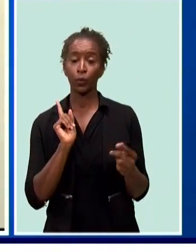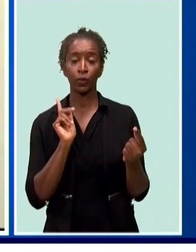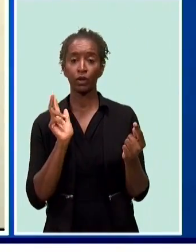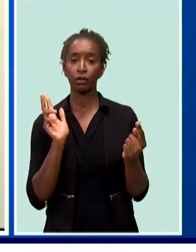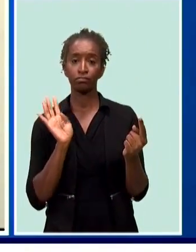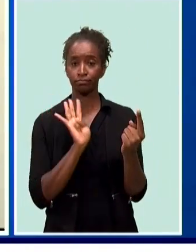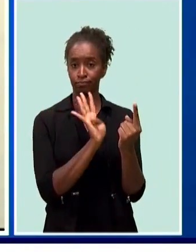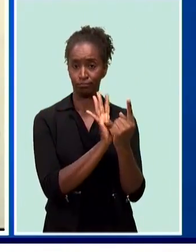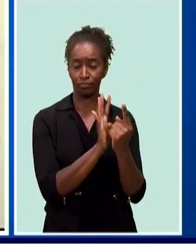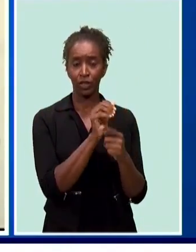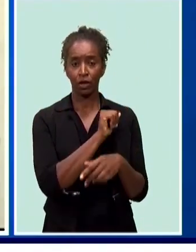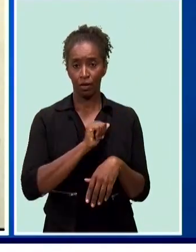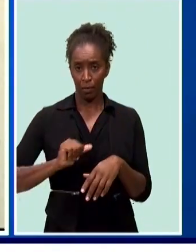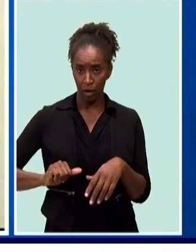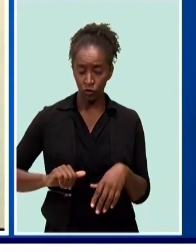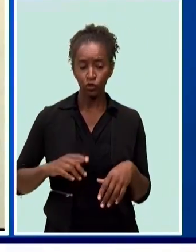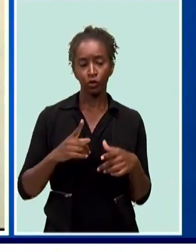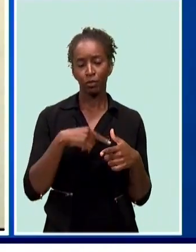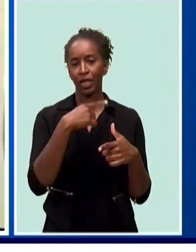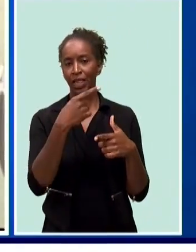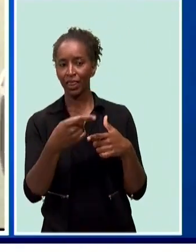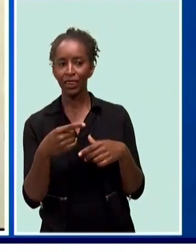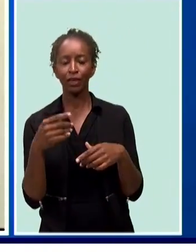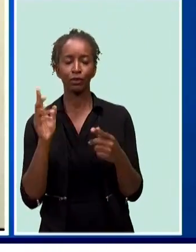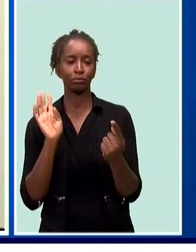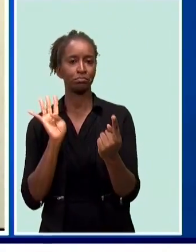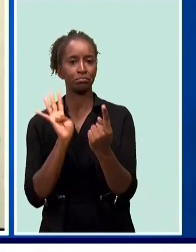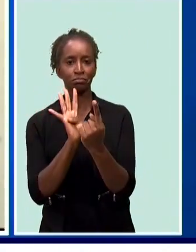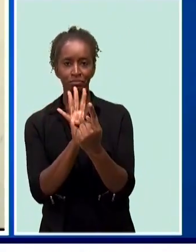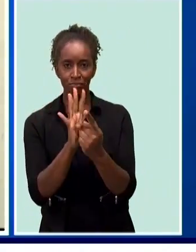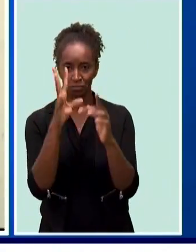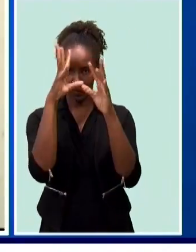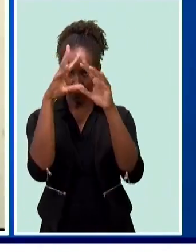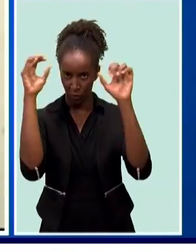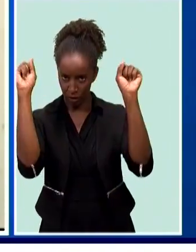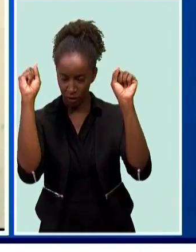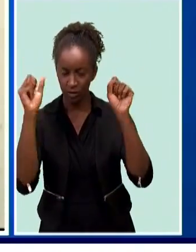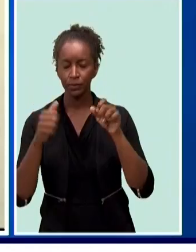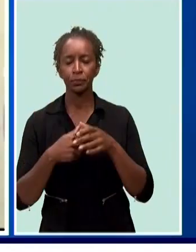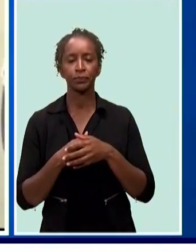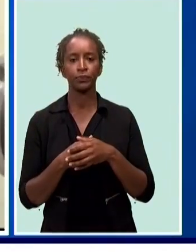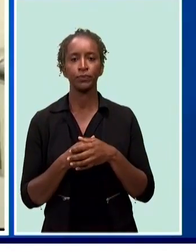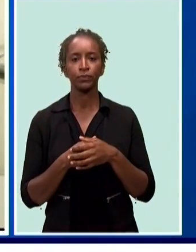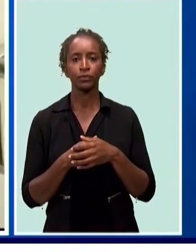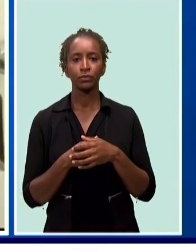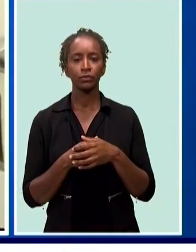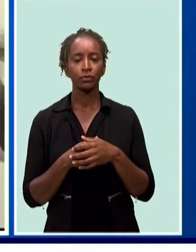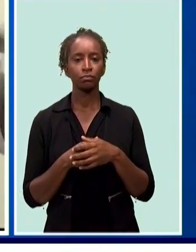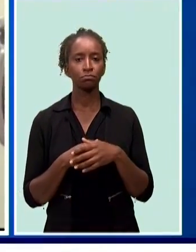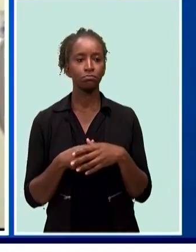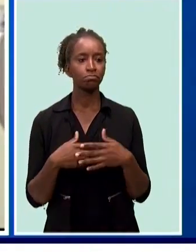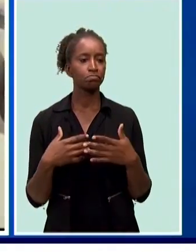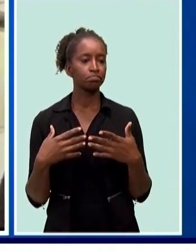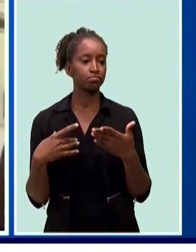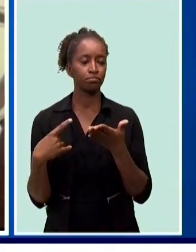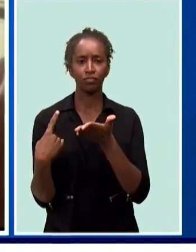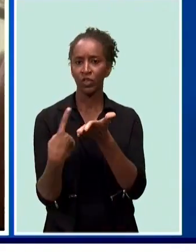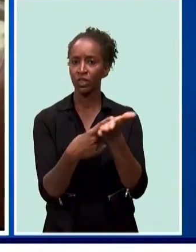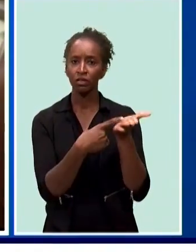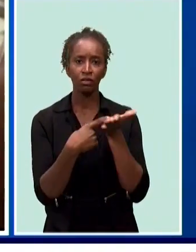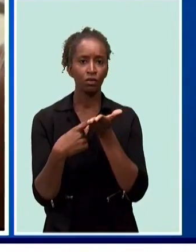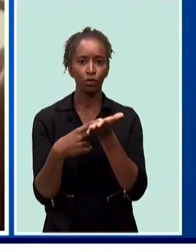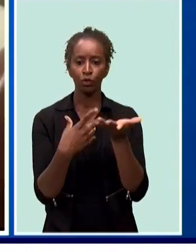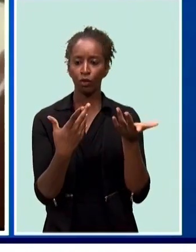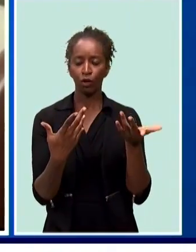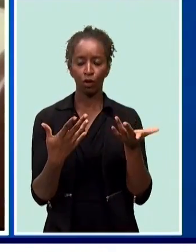to the meeting with President Trump, and then we had the meeting directly with President Trump. So things like helping support and